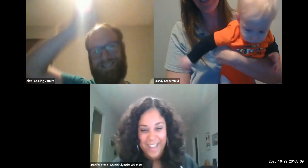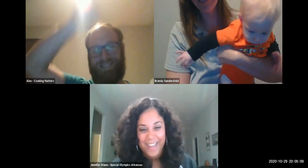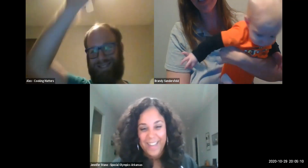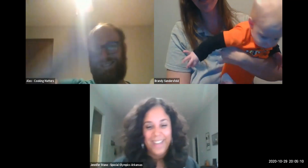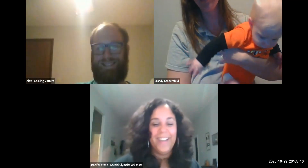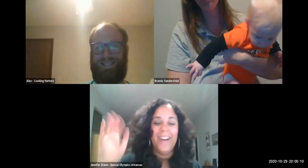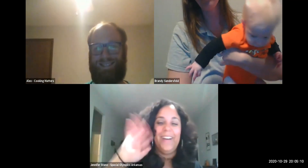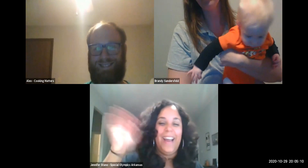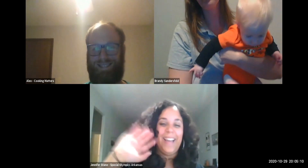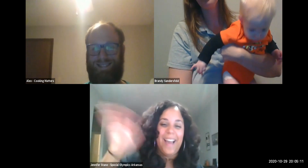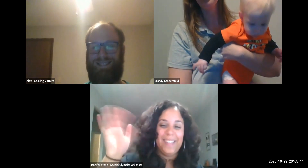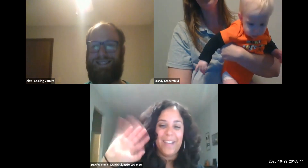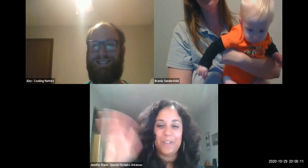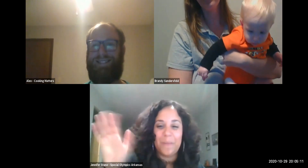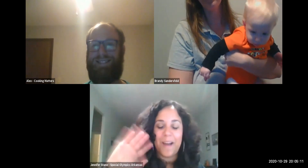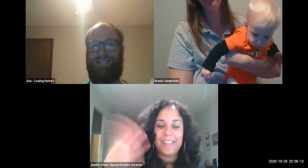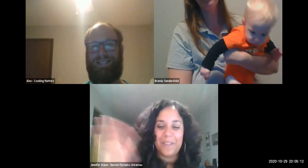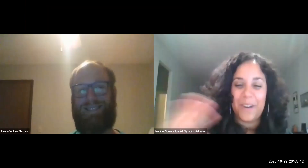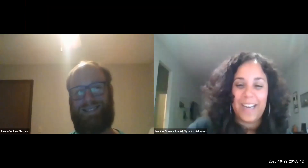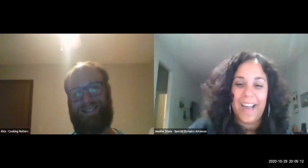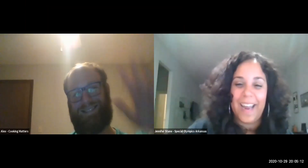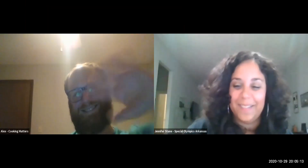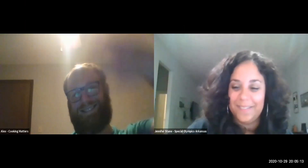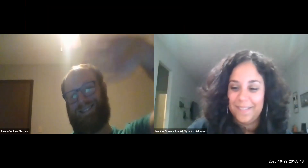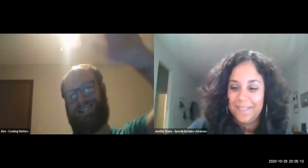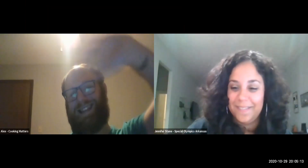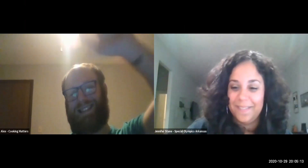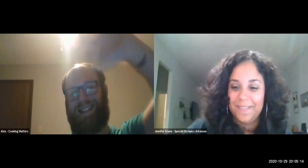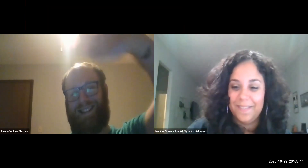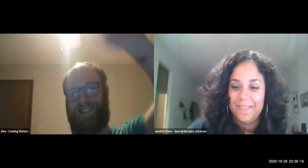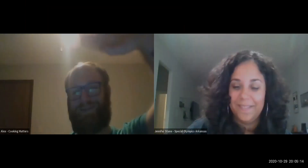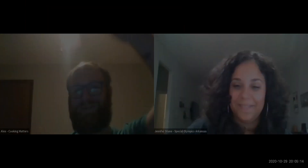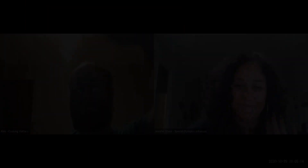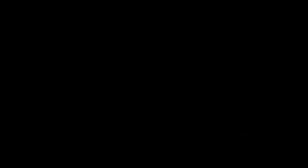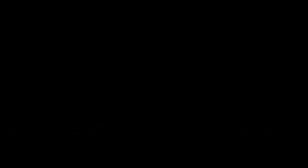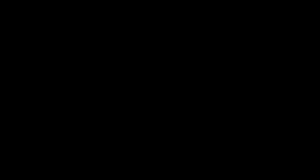All right, guys, thank you so much. Have a great night. Thanks, y'all.